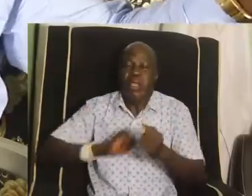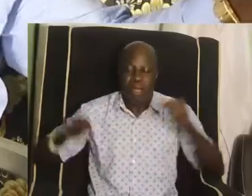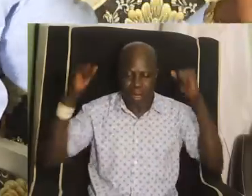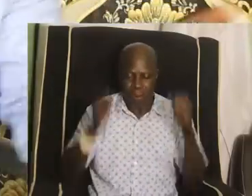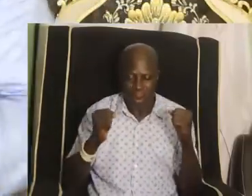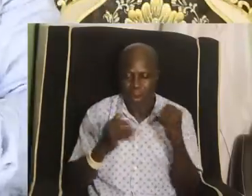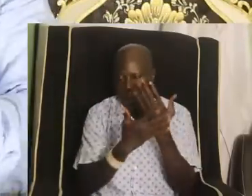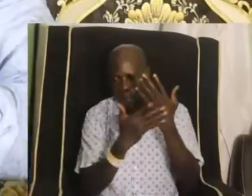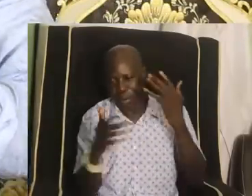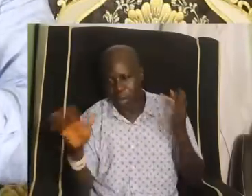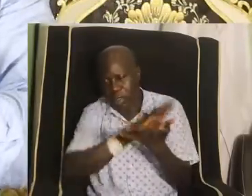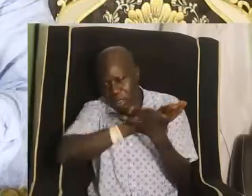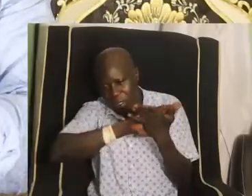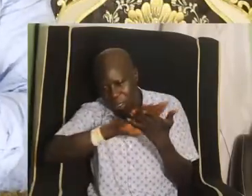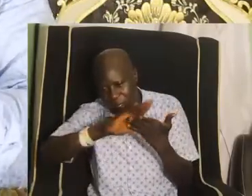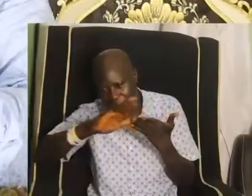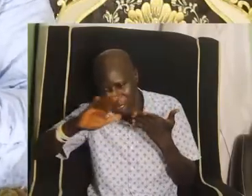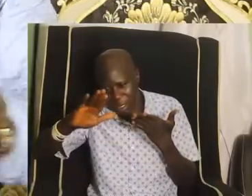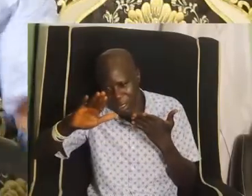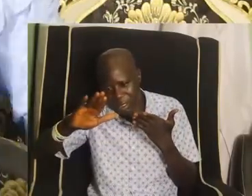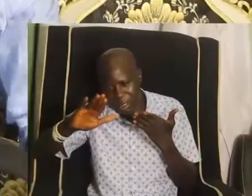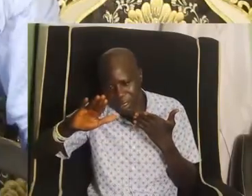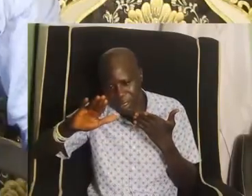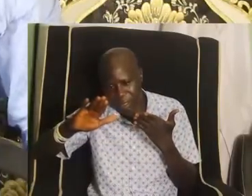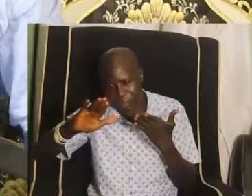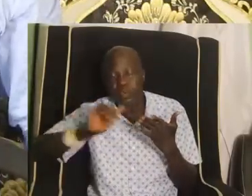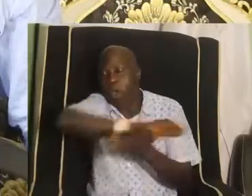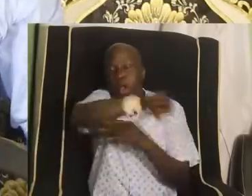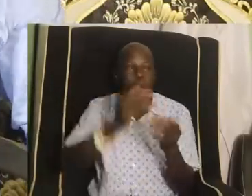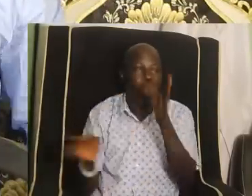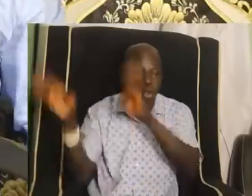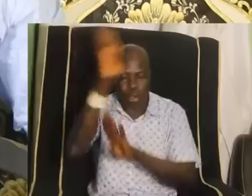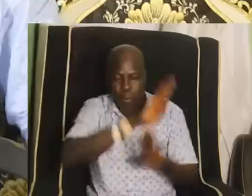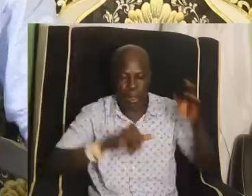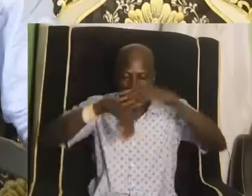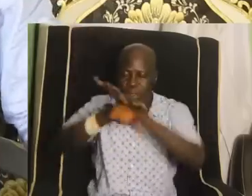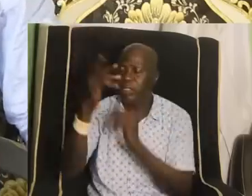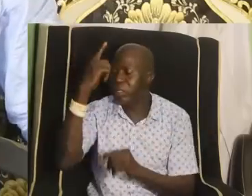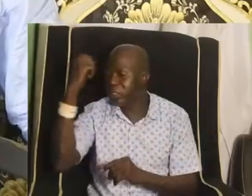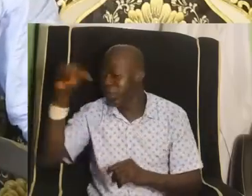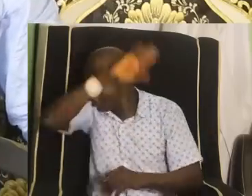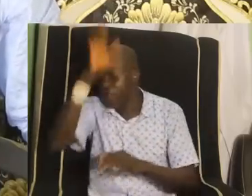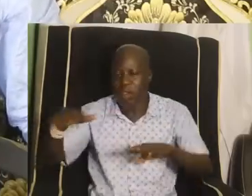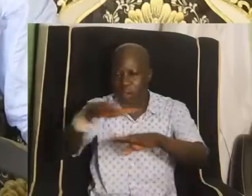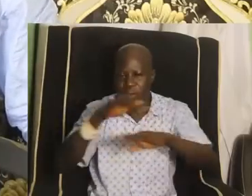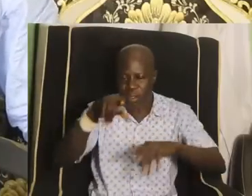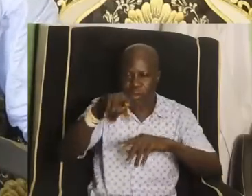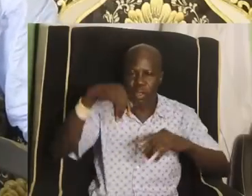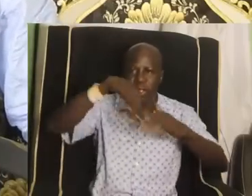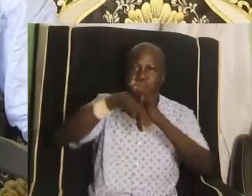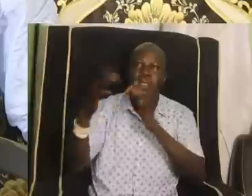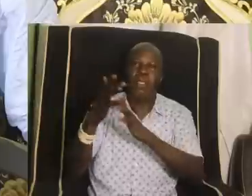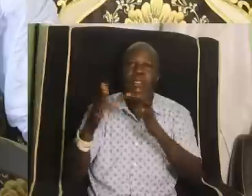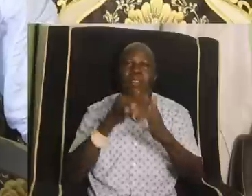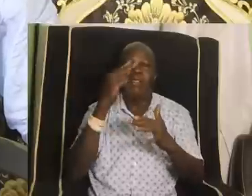Jésù parẹ́. Power of the blood of Jesus destroyed. Oko ojú àlá kò lè borí ẹ̀. Lots of nightmare will not overcome you. Yes, Olúwa